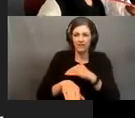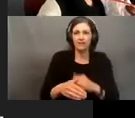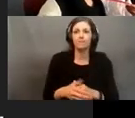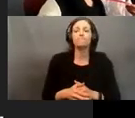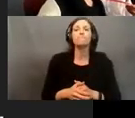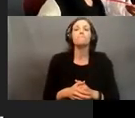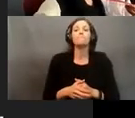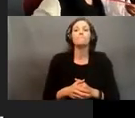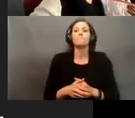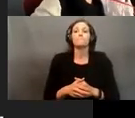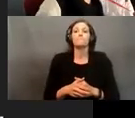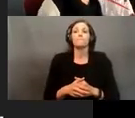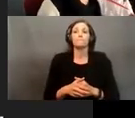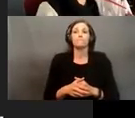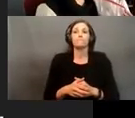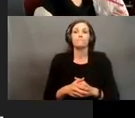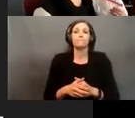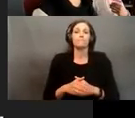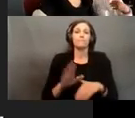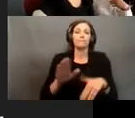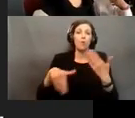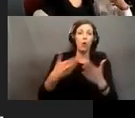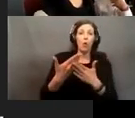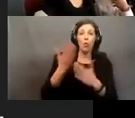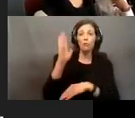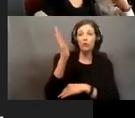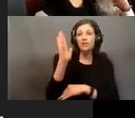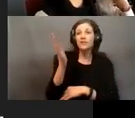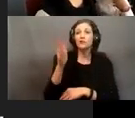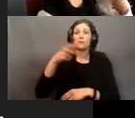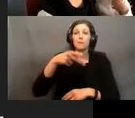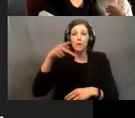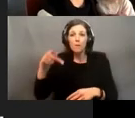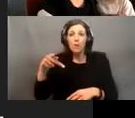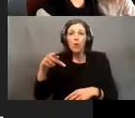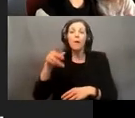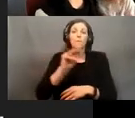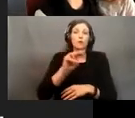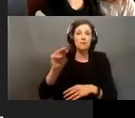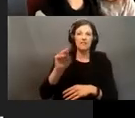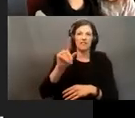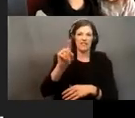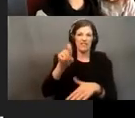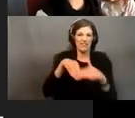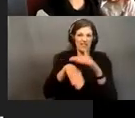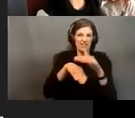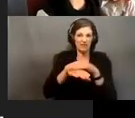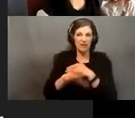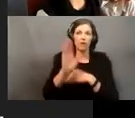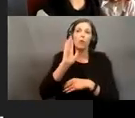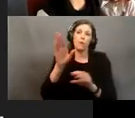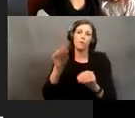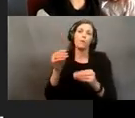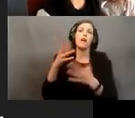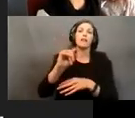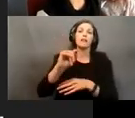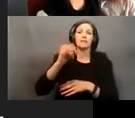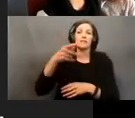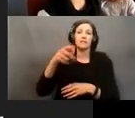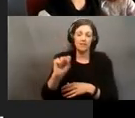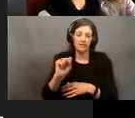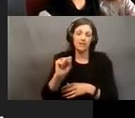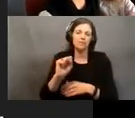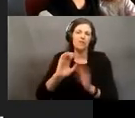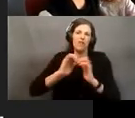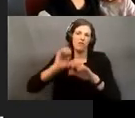All presentations, PowerPoint and multimedia need to be accessible. We're going to also provide tips on how to how to set up